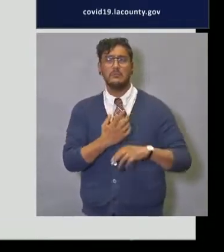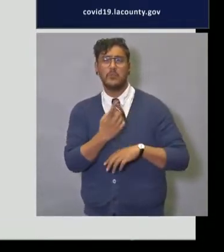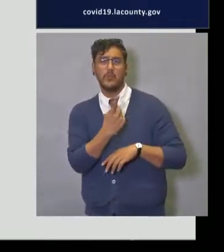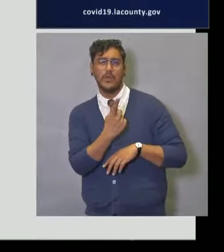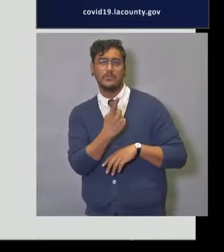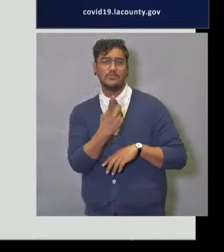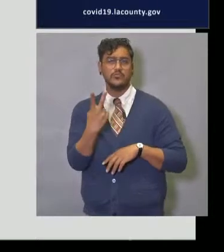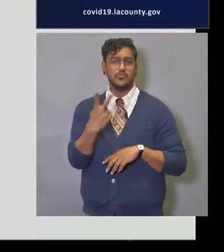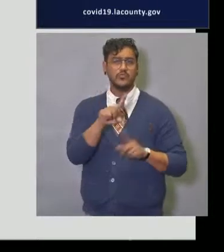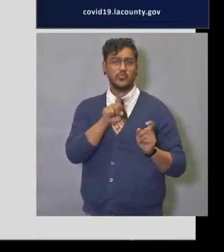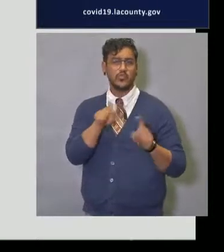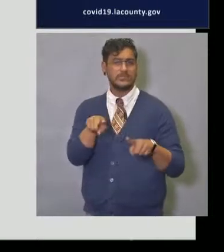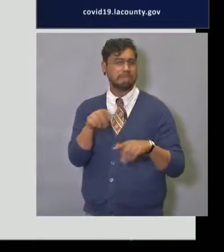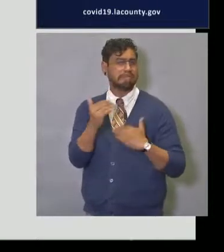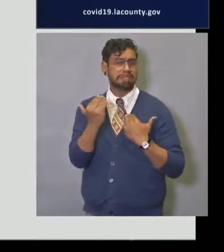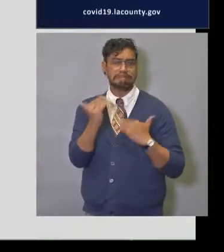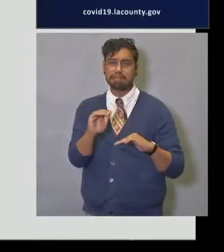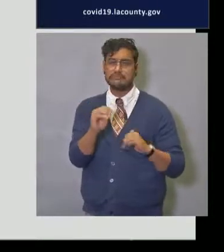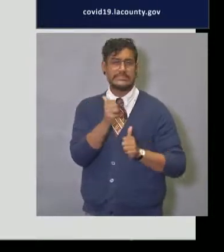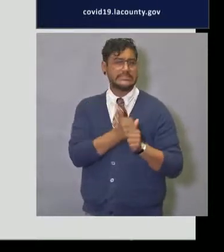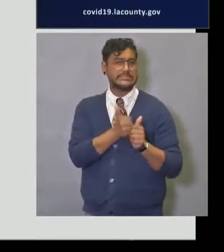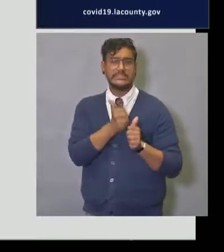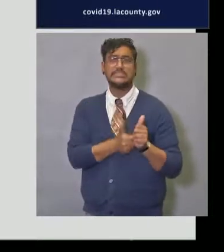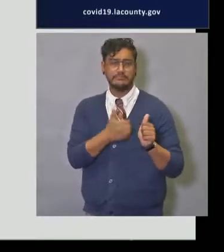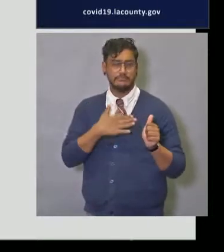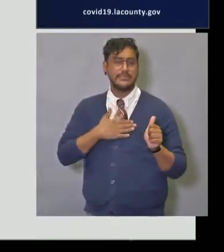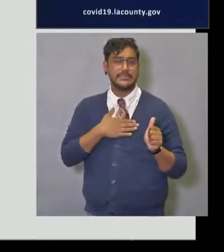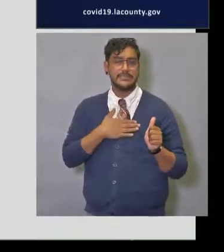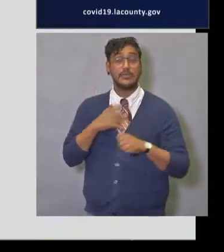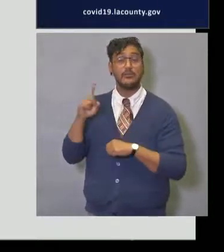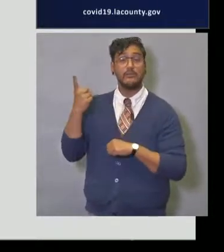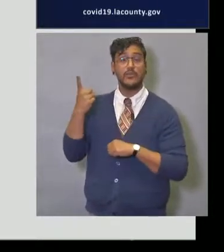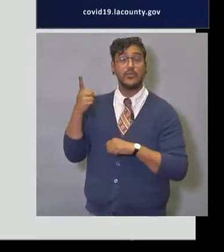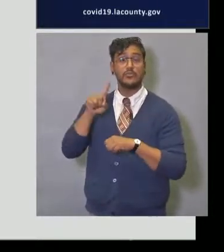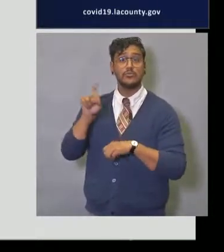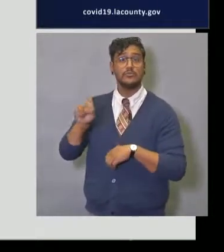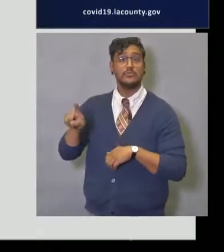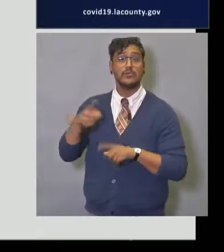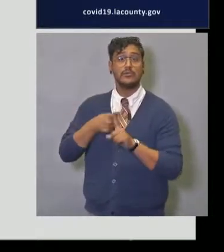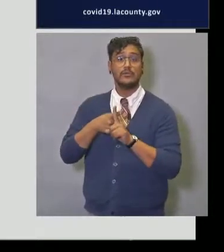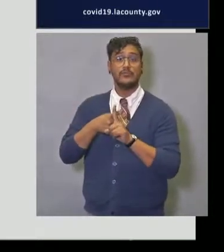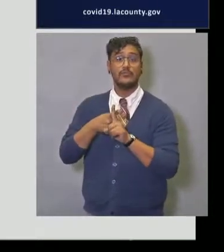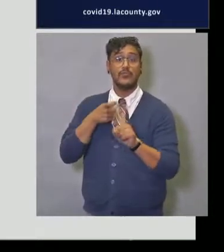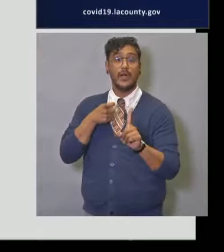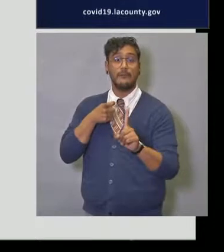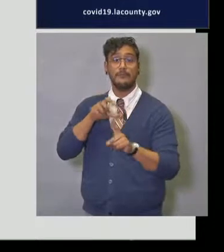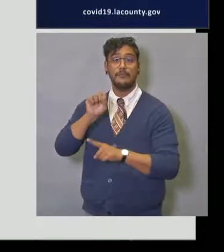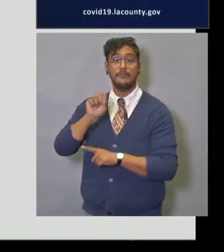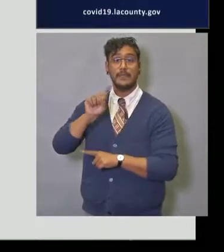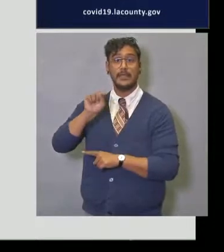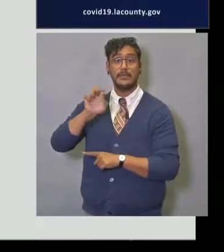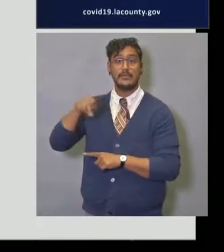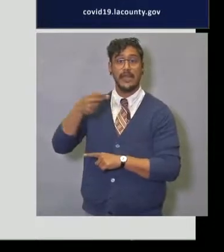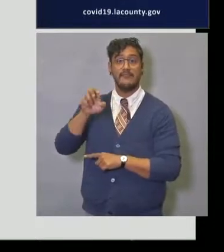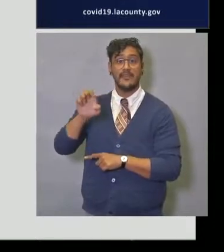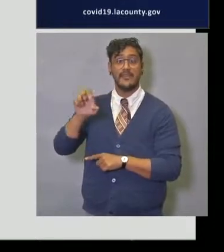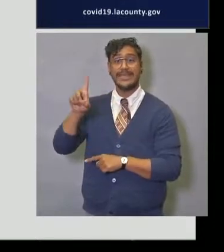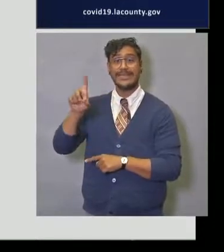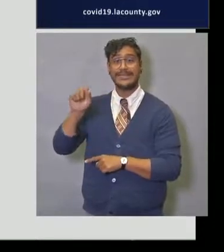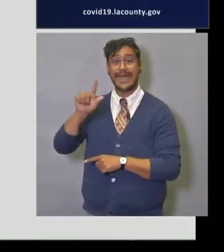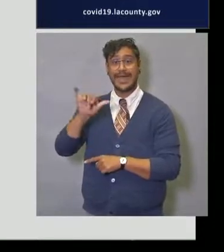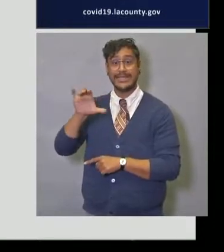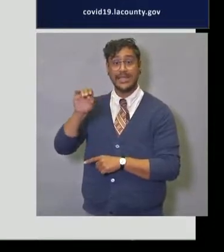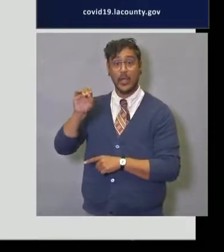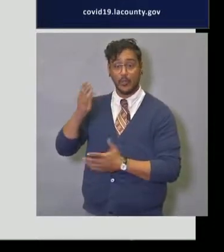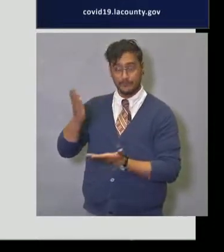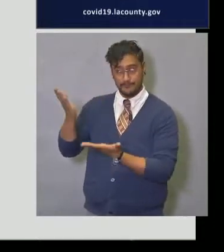to 1 to 2 questions per reporter. Our first question will come from the line of Stephanie Dazio. Stephanie, your line is